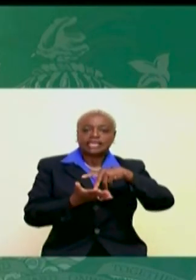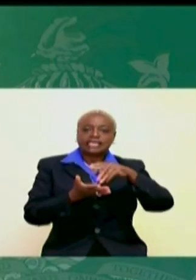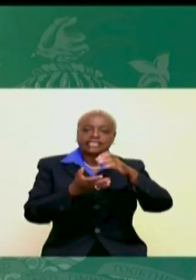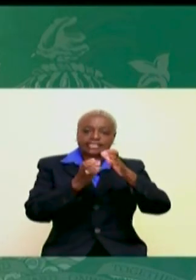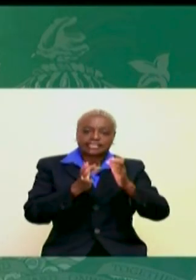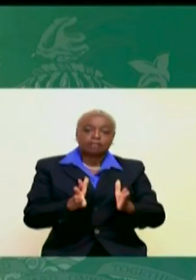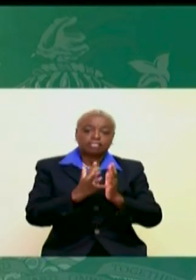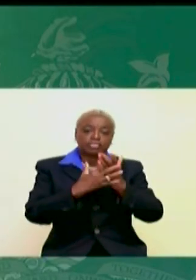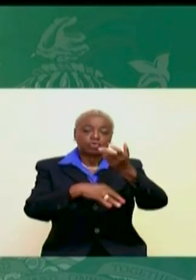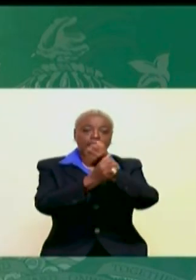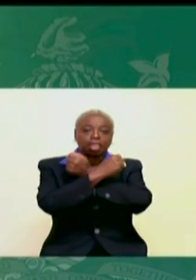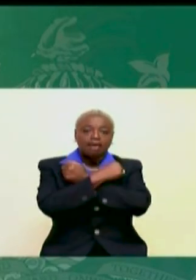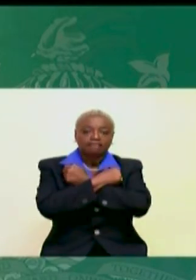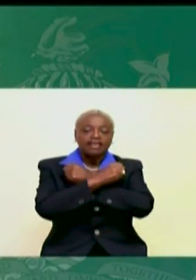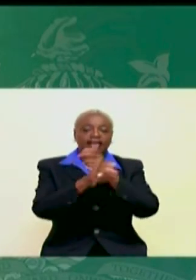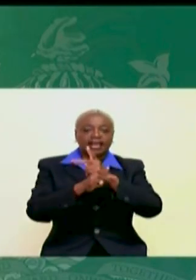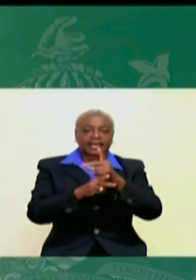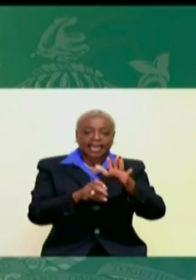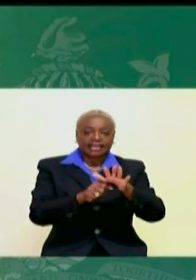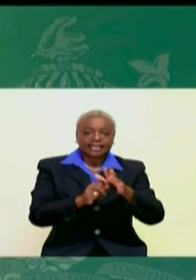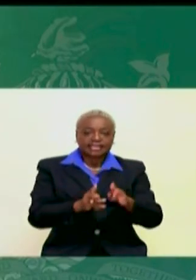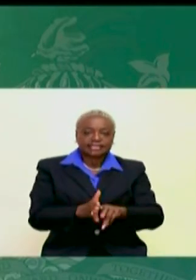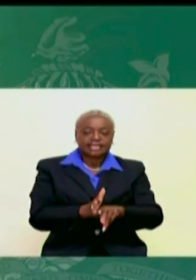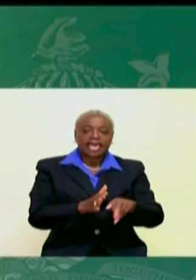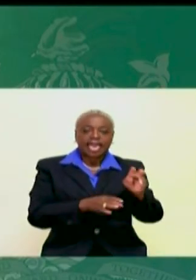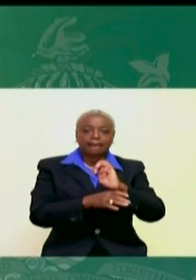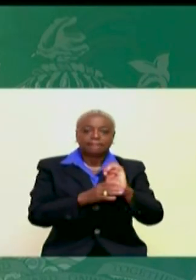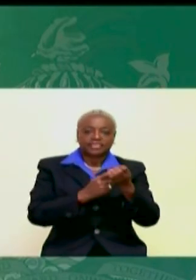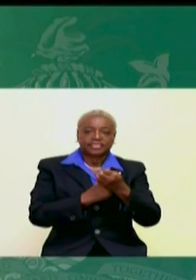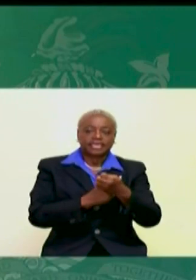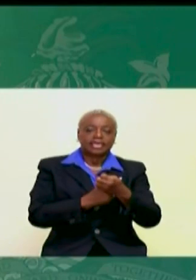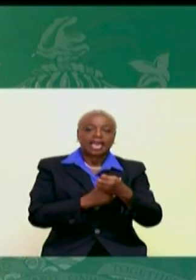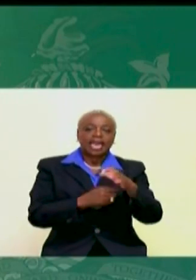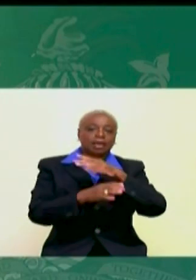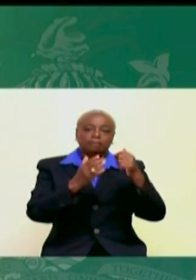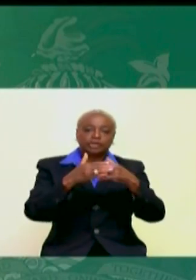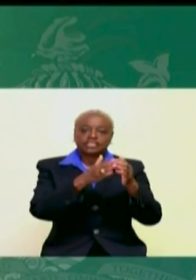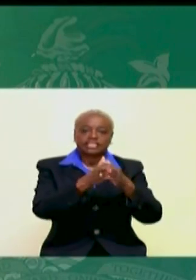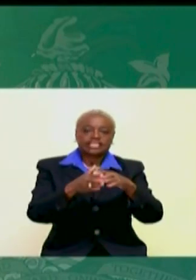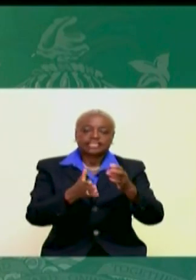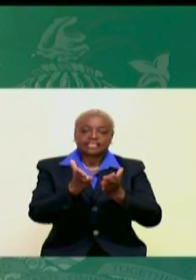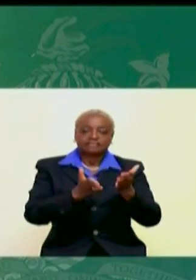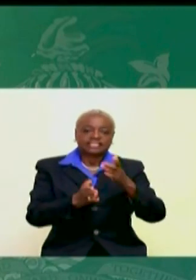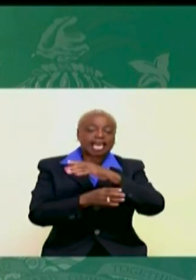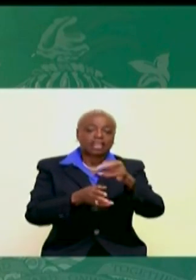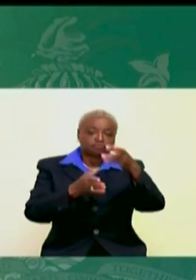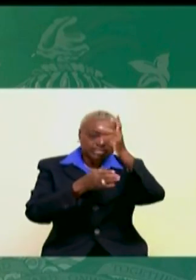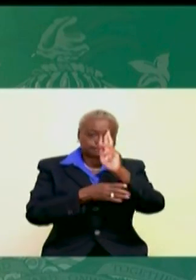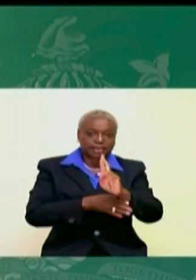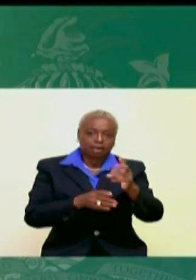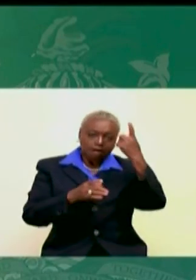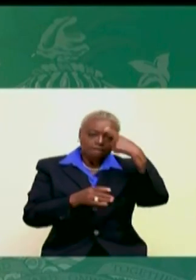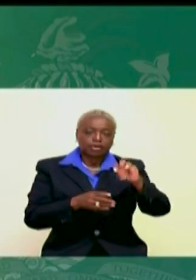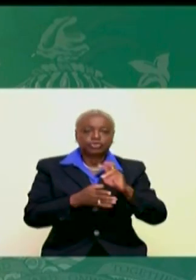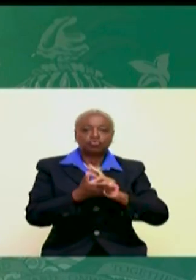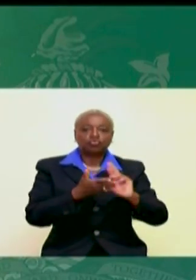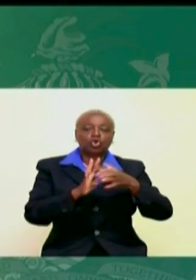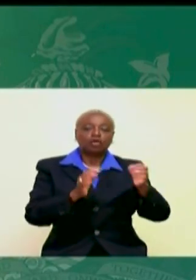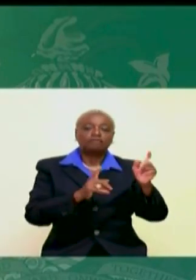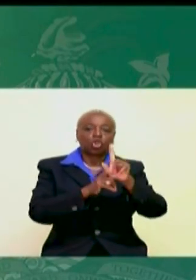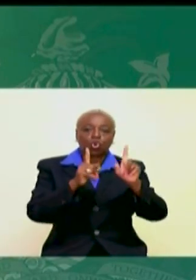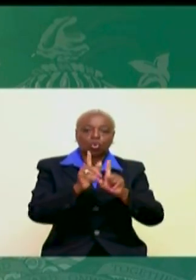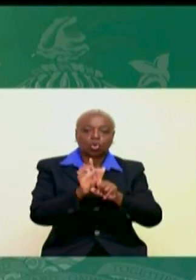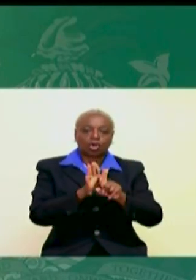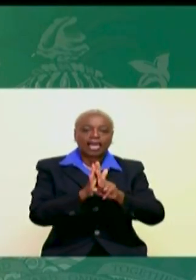love, kindness, empathy, community service, and respect for the rule of law and an